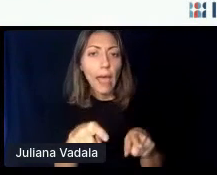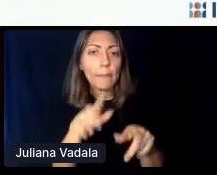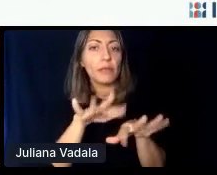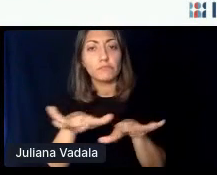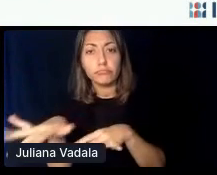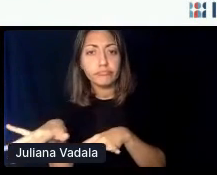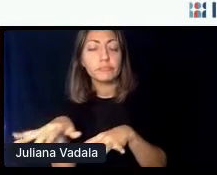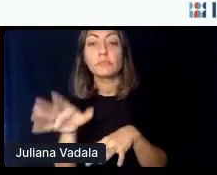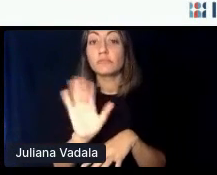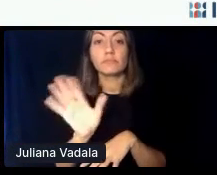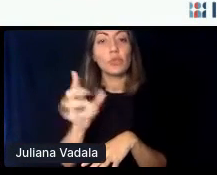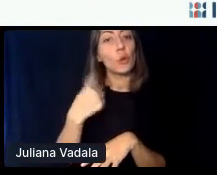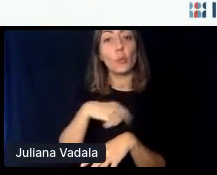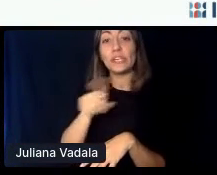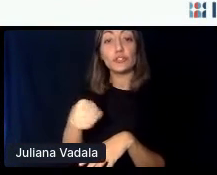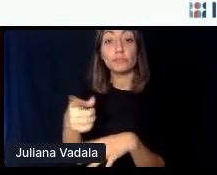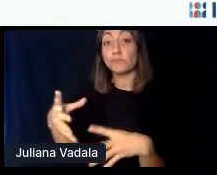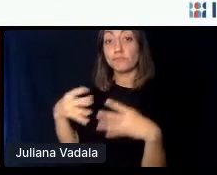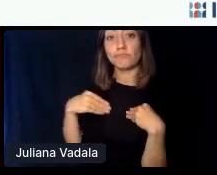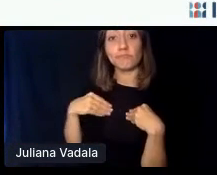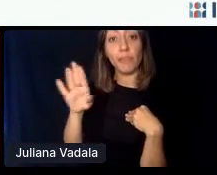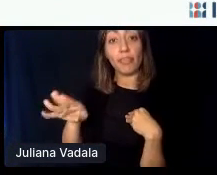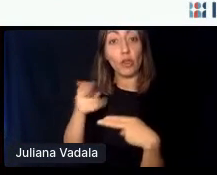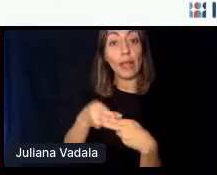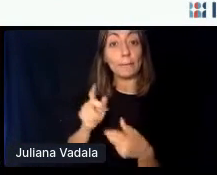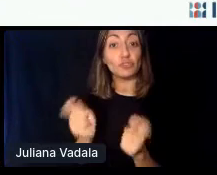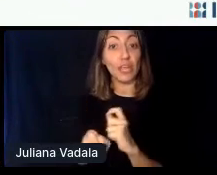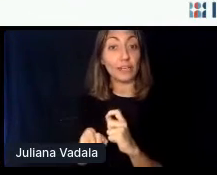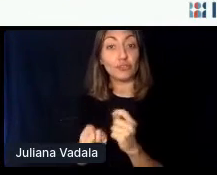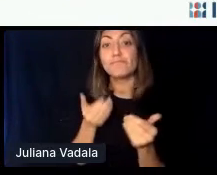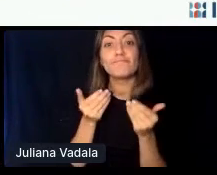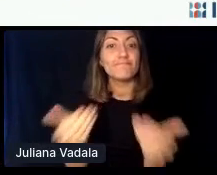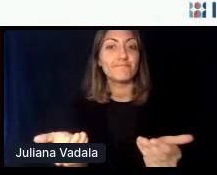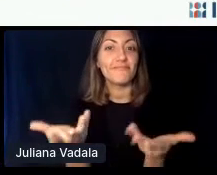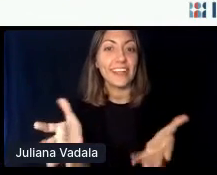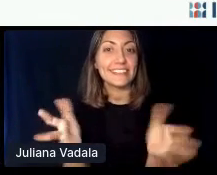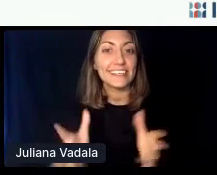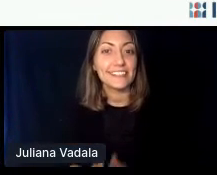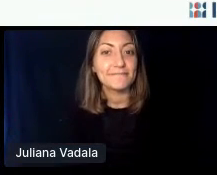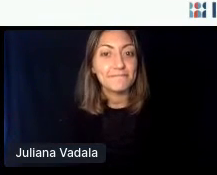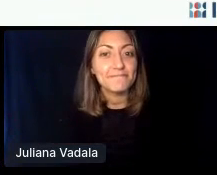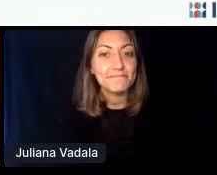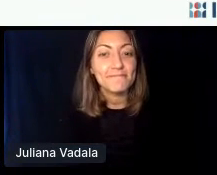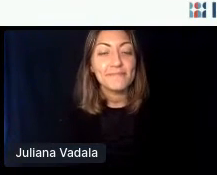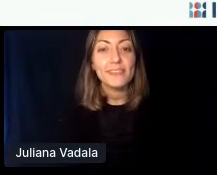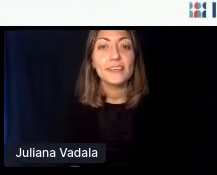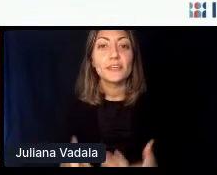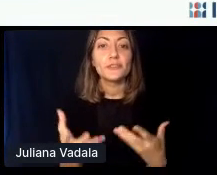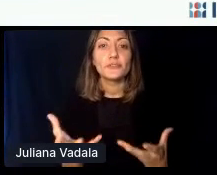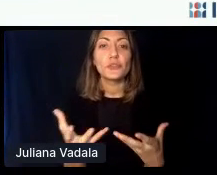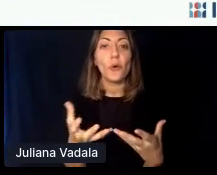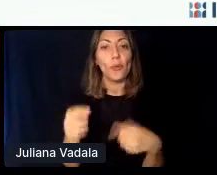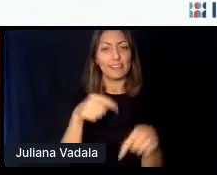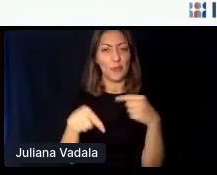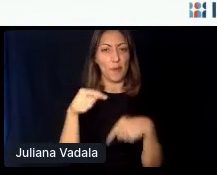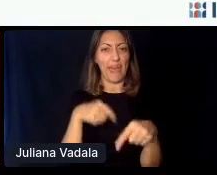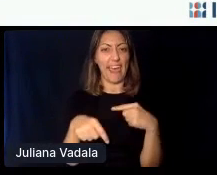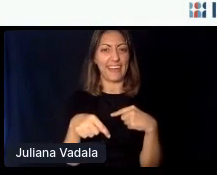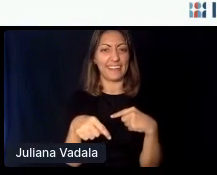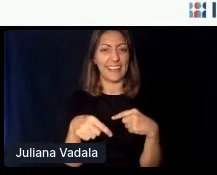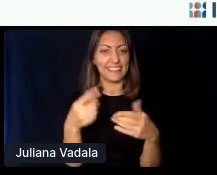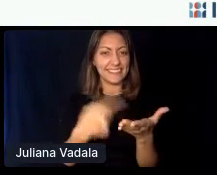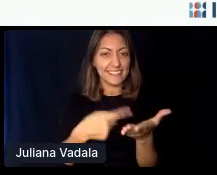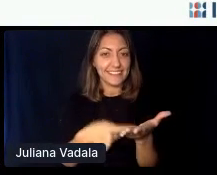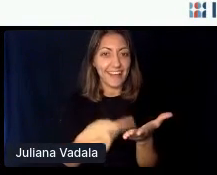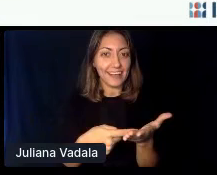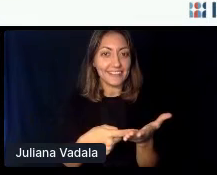respectfully. So with that context in mind, let's go back and unpack these responses. And yes, as a lot of people chimed in and said,